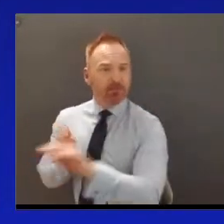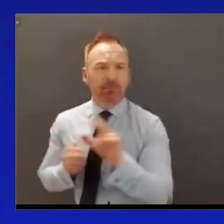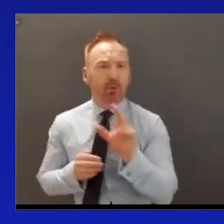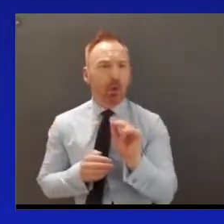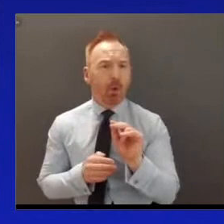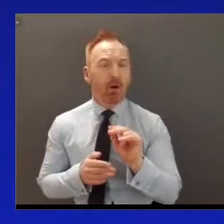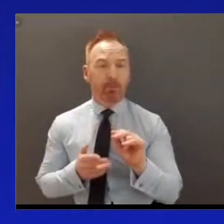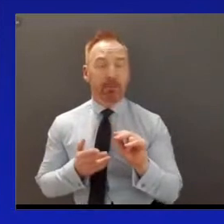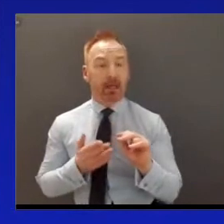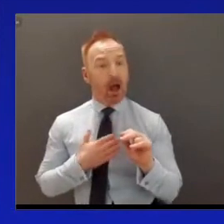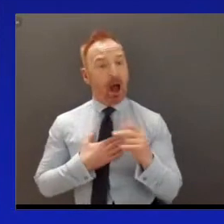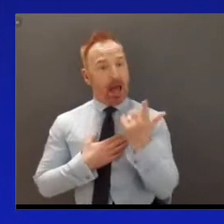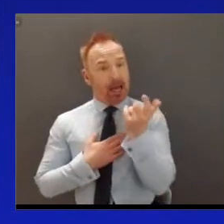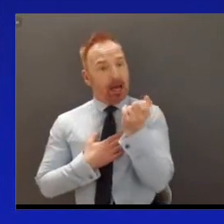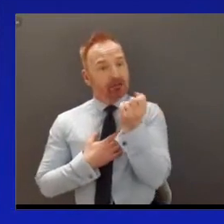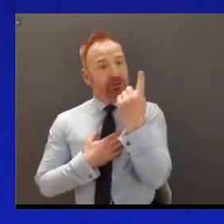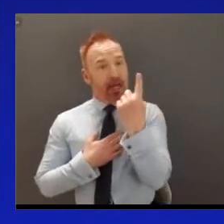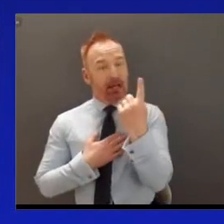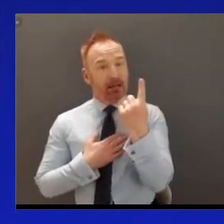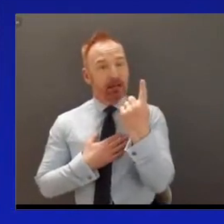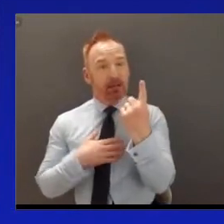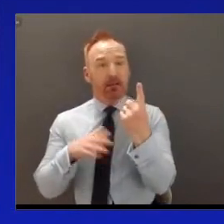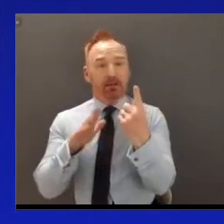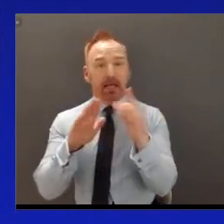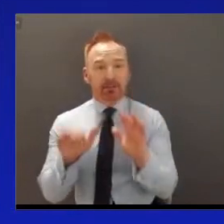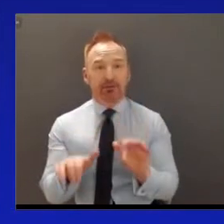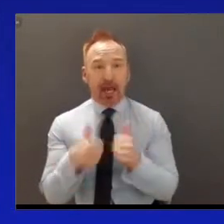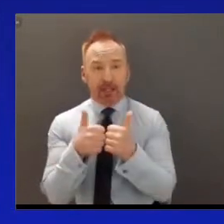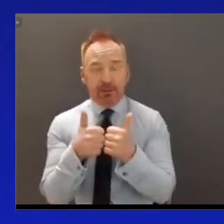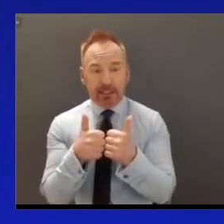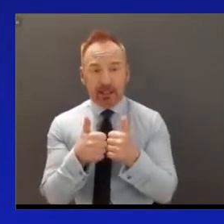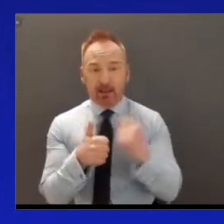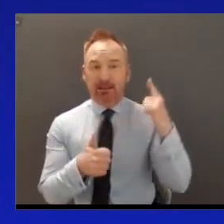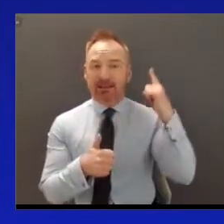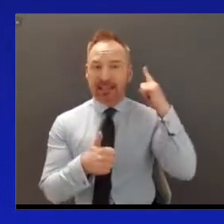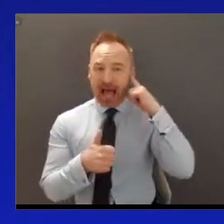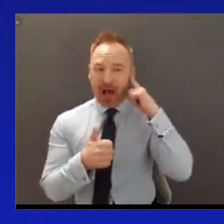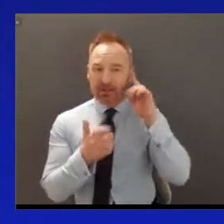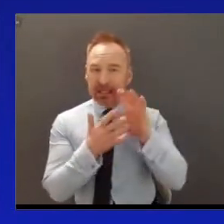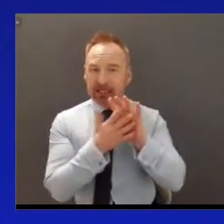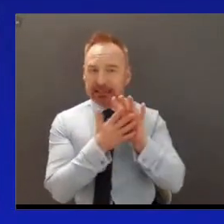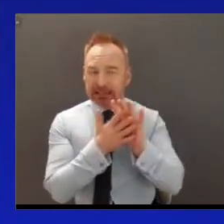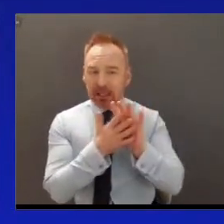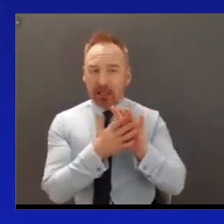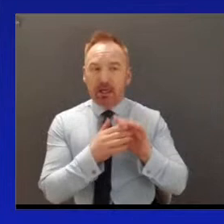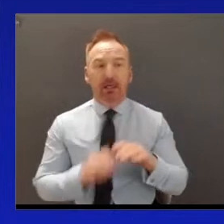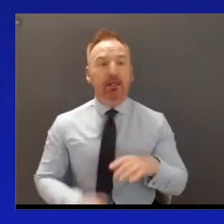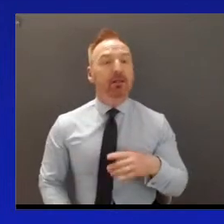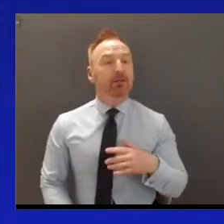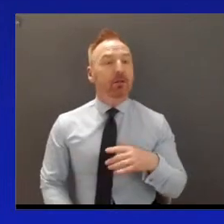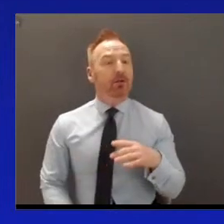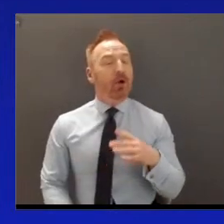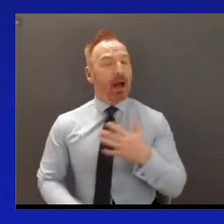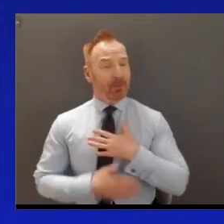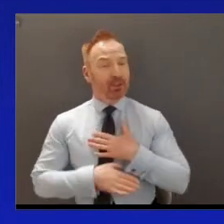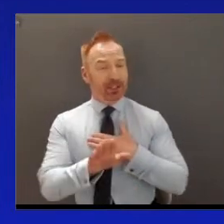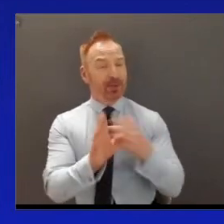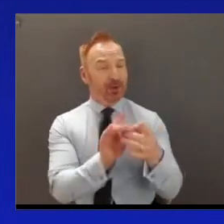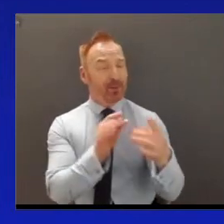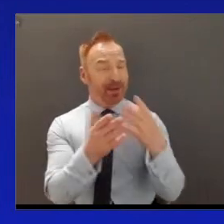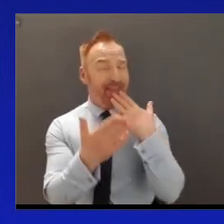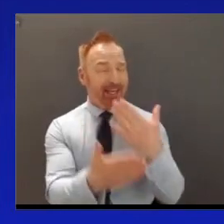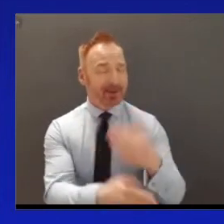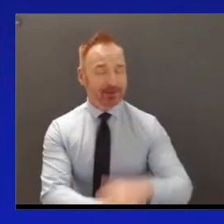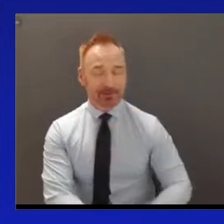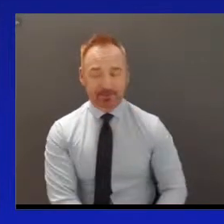understand the challenges of the rural areas and the outlying areas. Absolutely. But, yeah. No, I appreciate your comment though. Thank you. Okay.